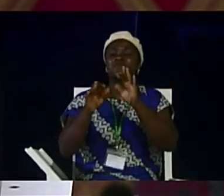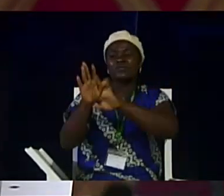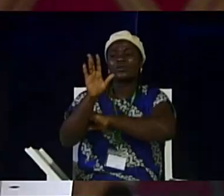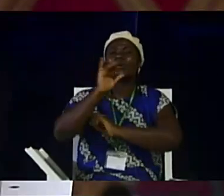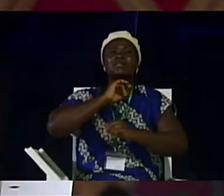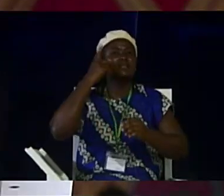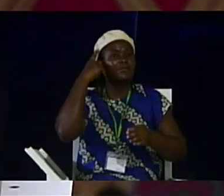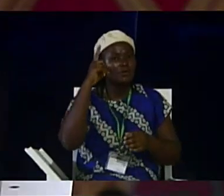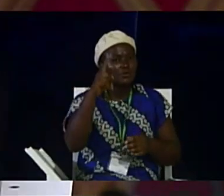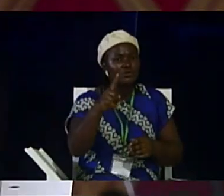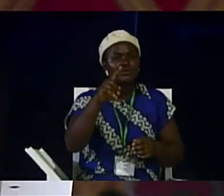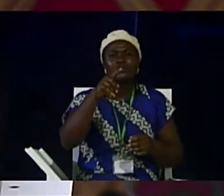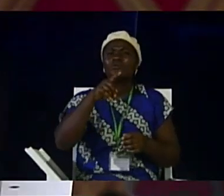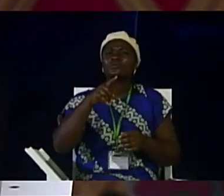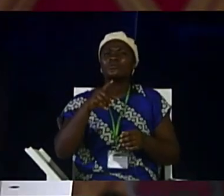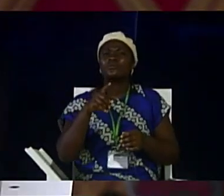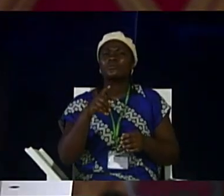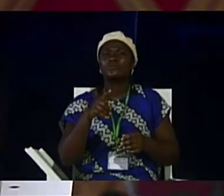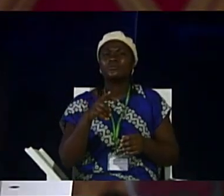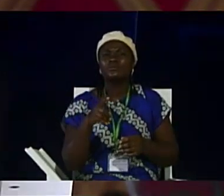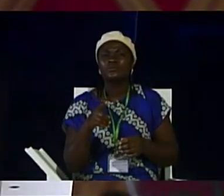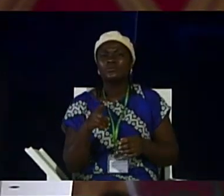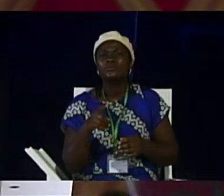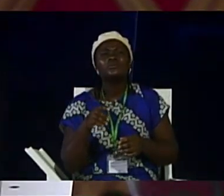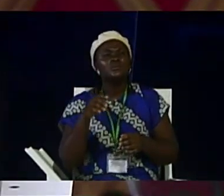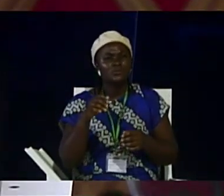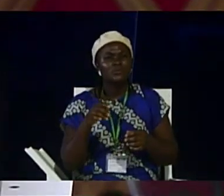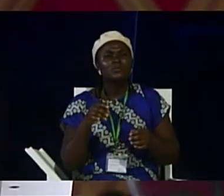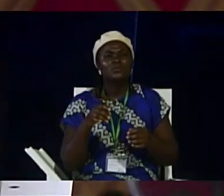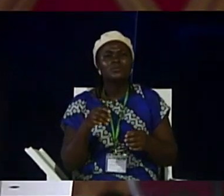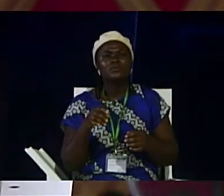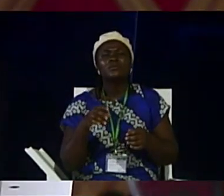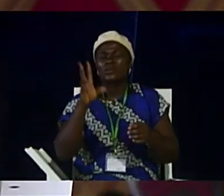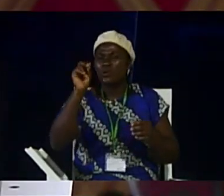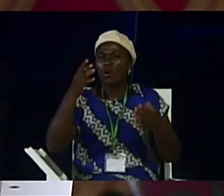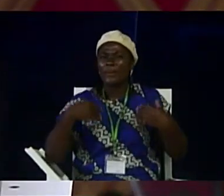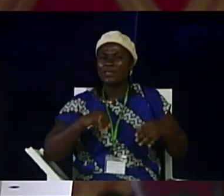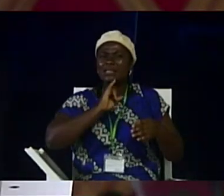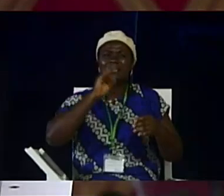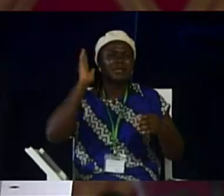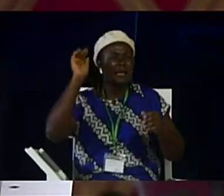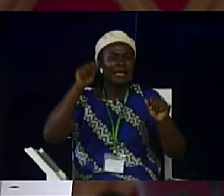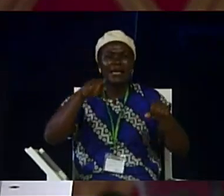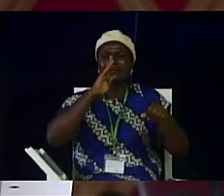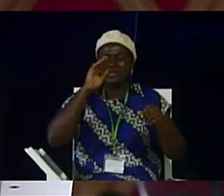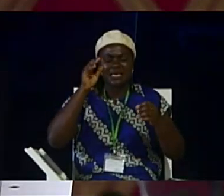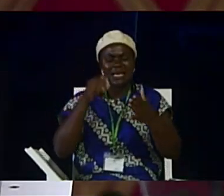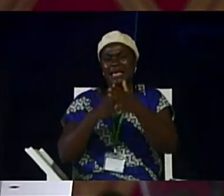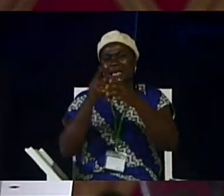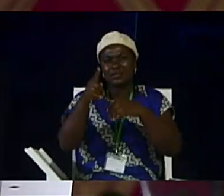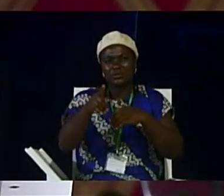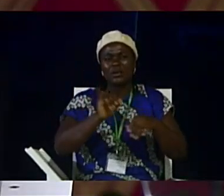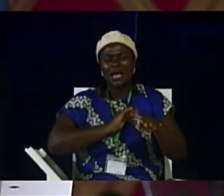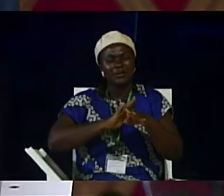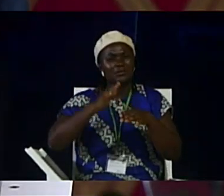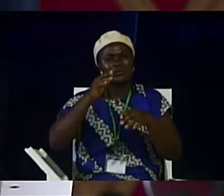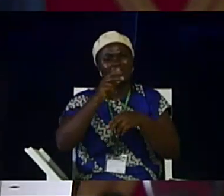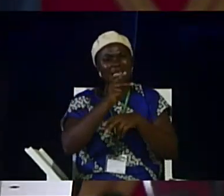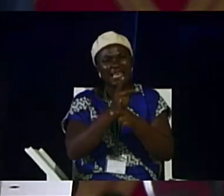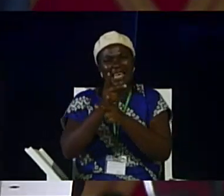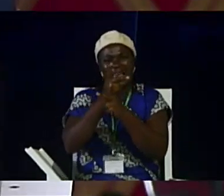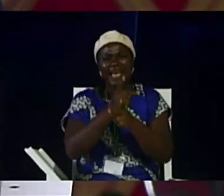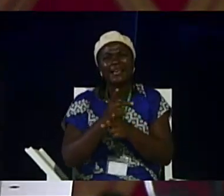is worth more than all of the world that is against you. So I don't care who you've got that's coming